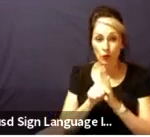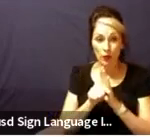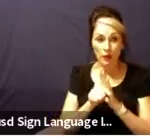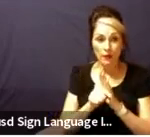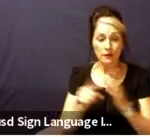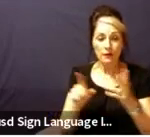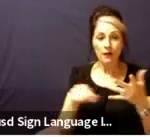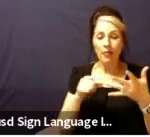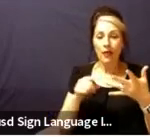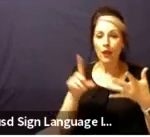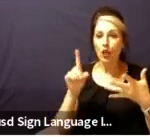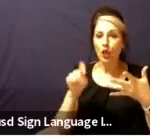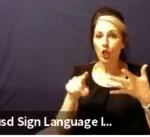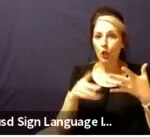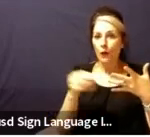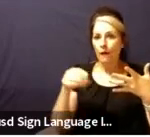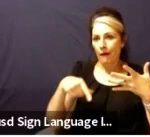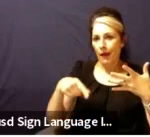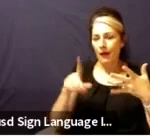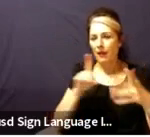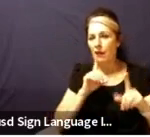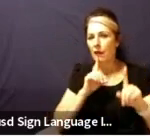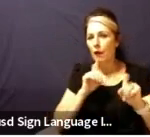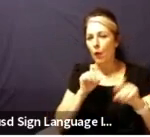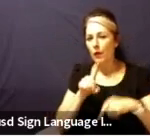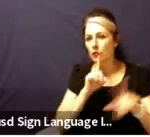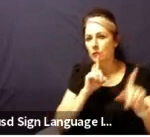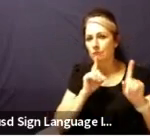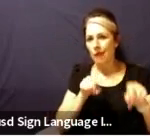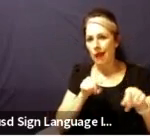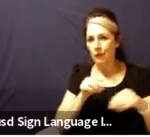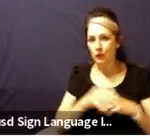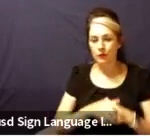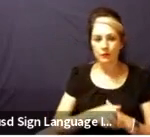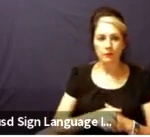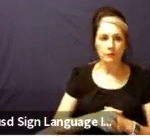then the Q&A session.